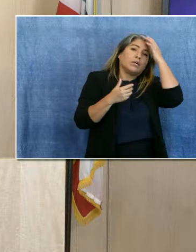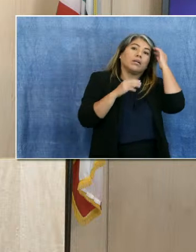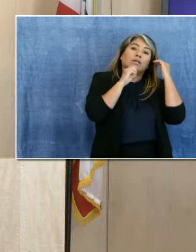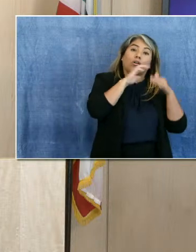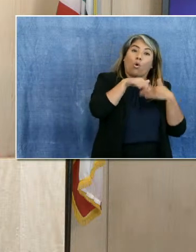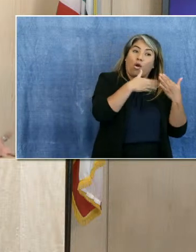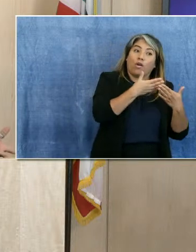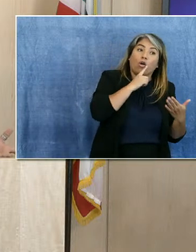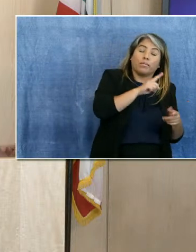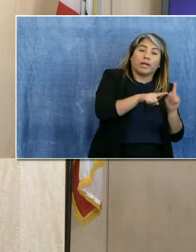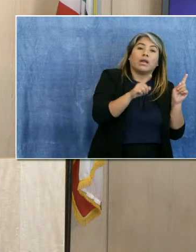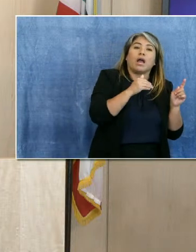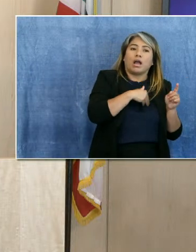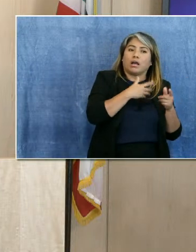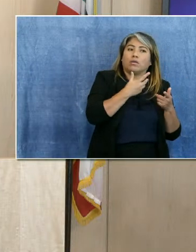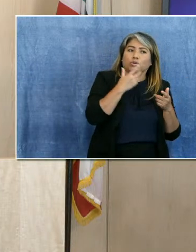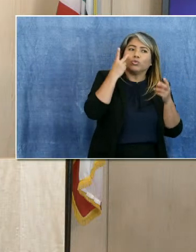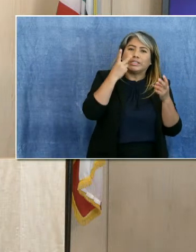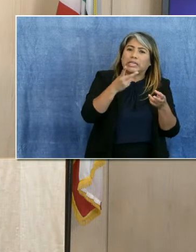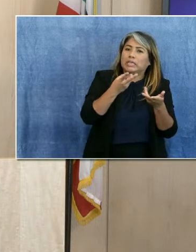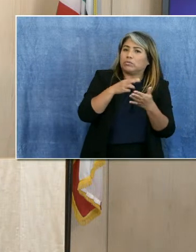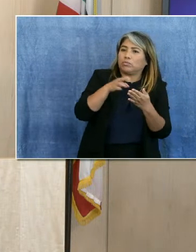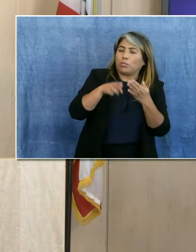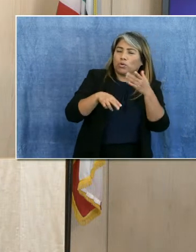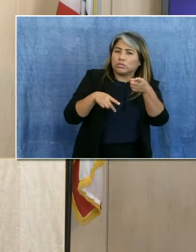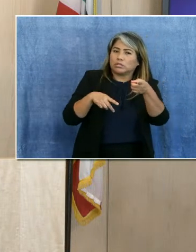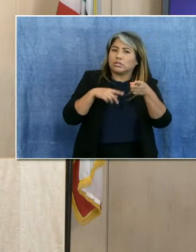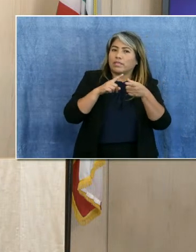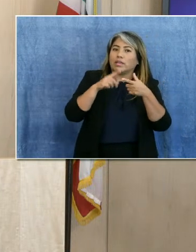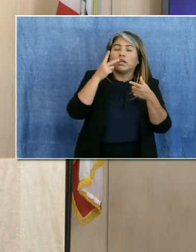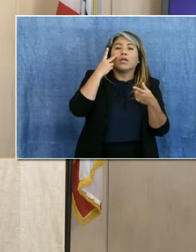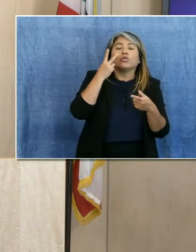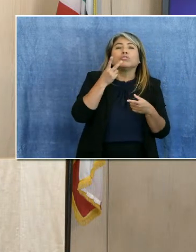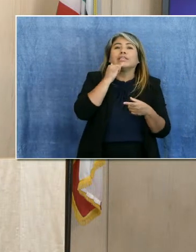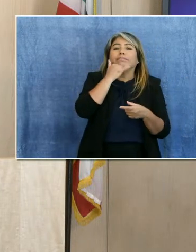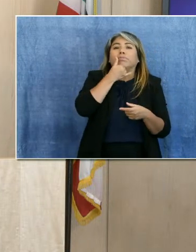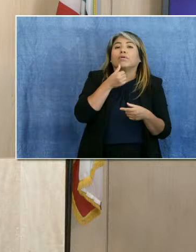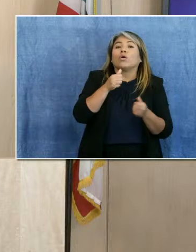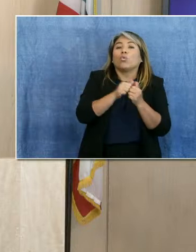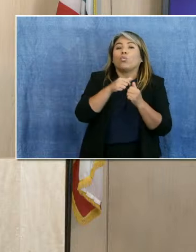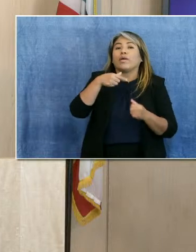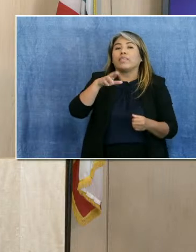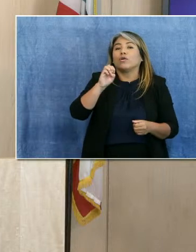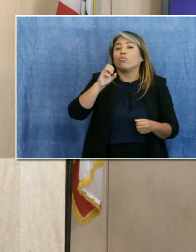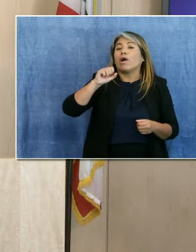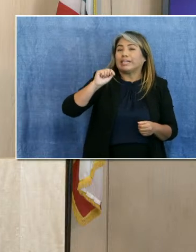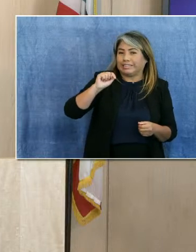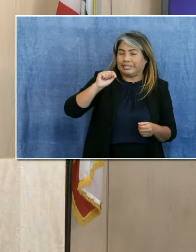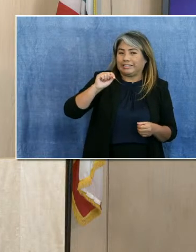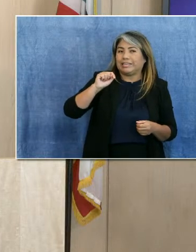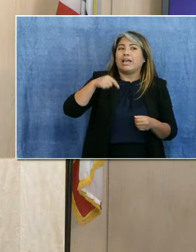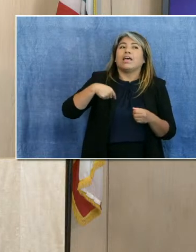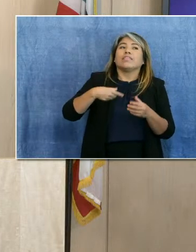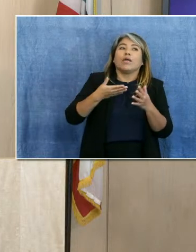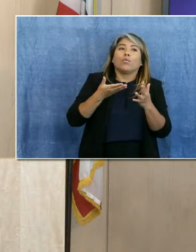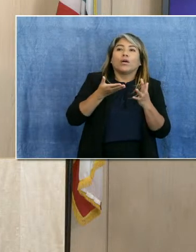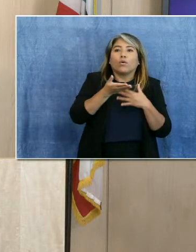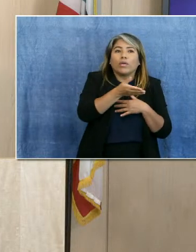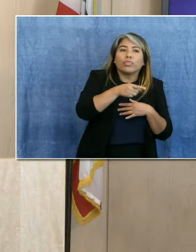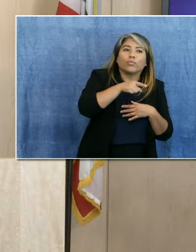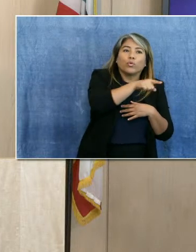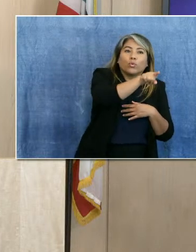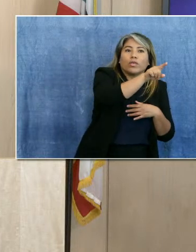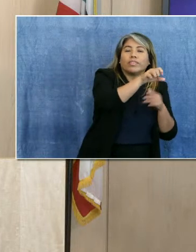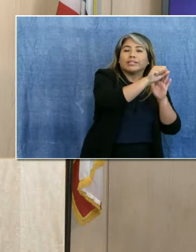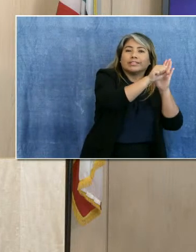The only issue, which you already know about, is the glitch with Quest, which was going through the state and